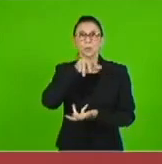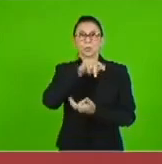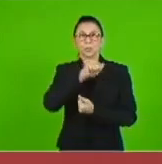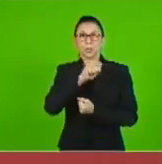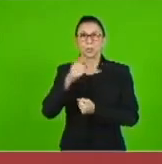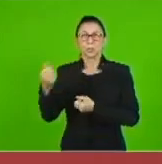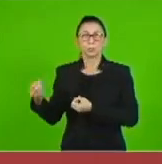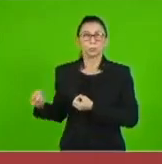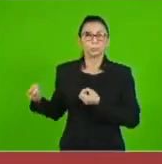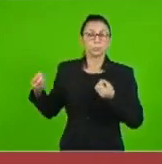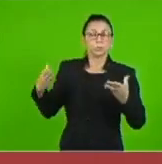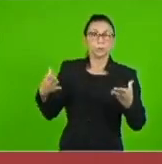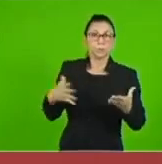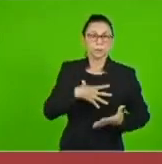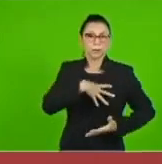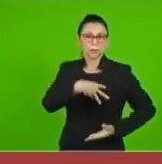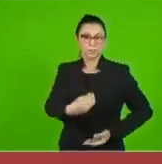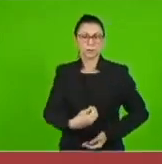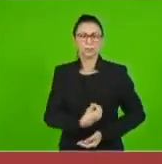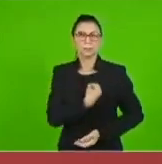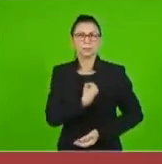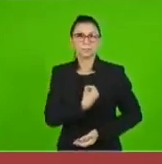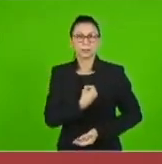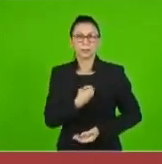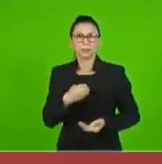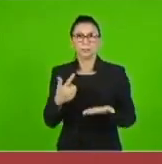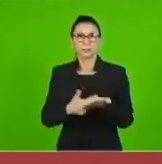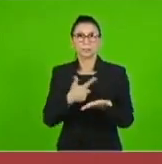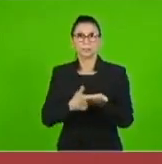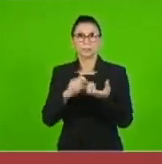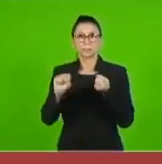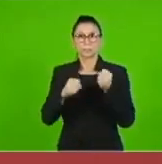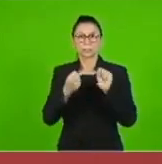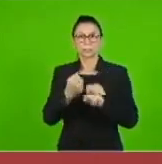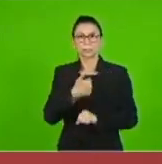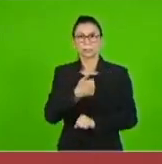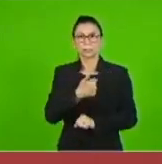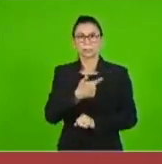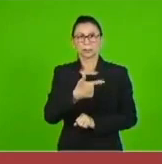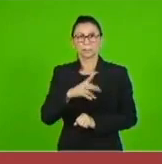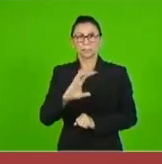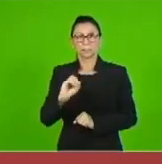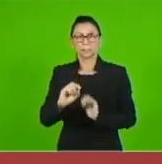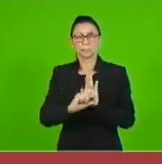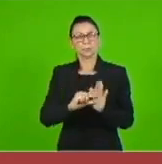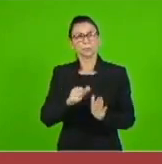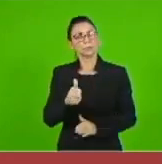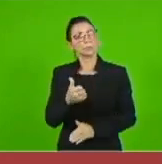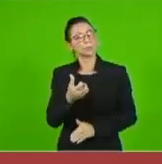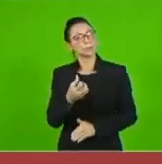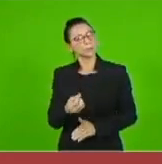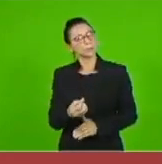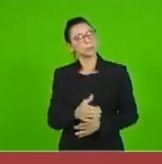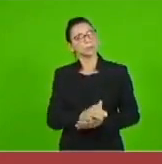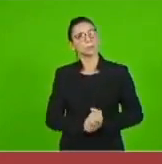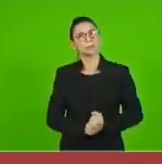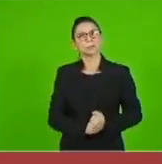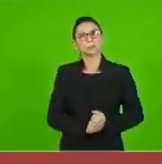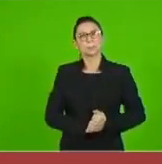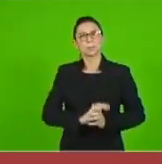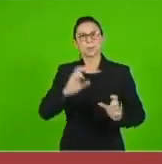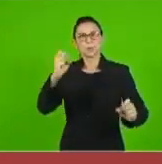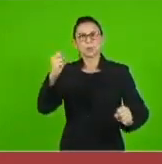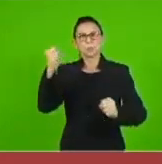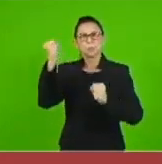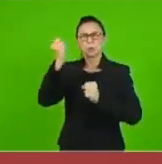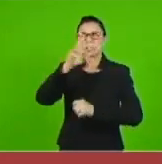of God, but the earth was given to the children of man. Psalm 115, verse 16.